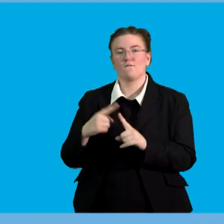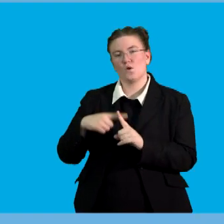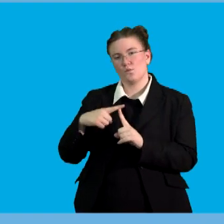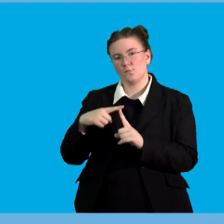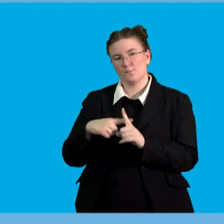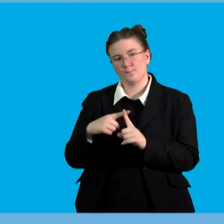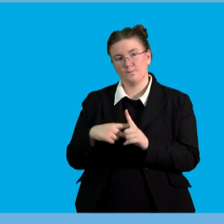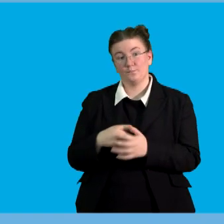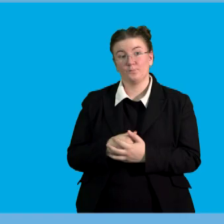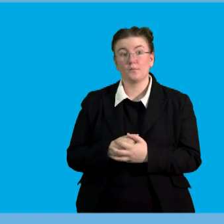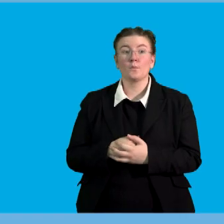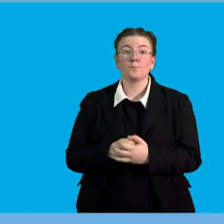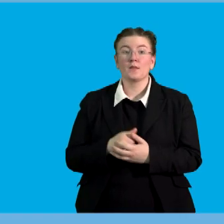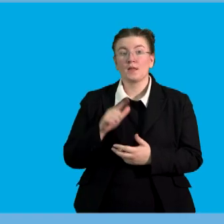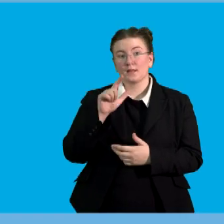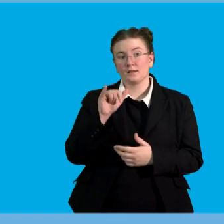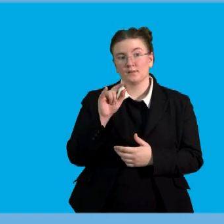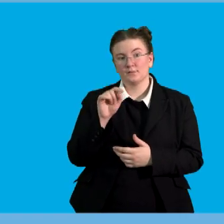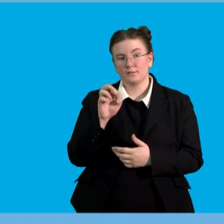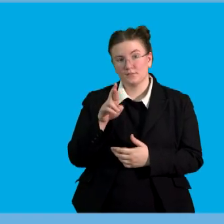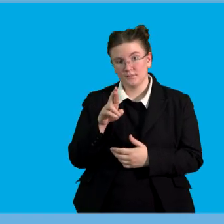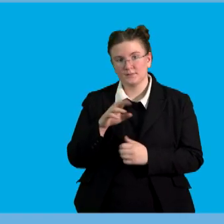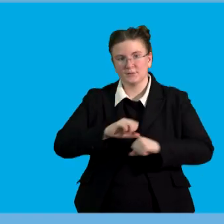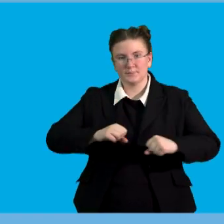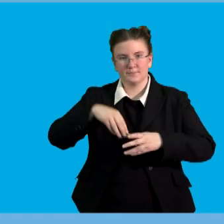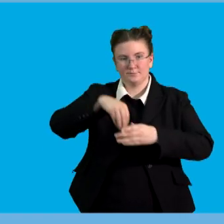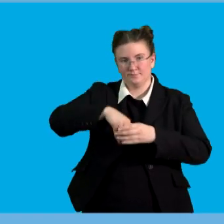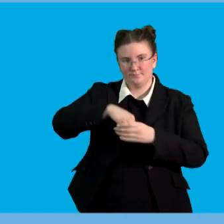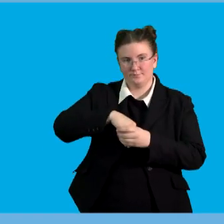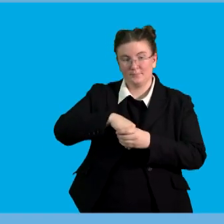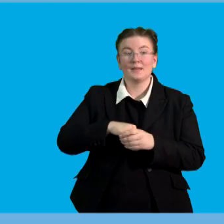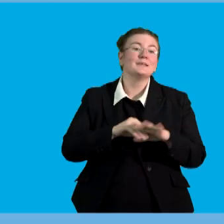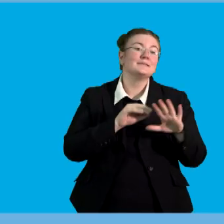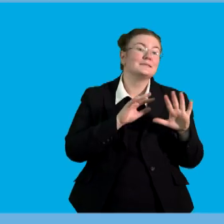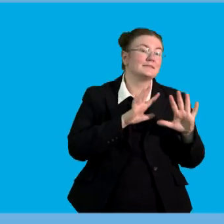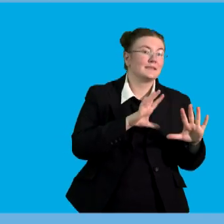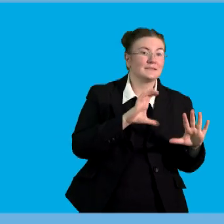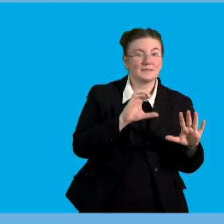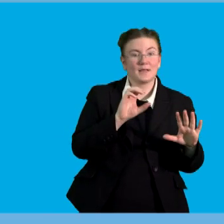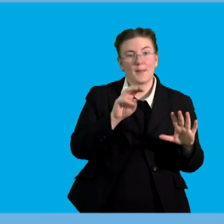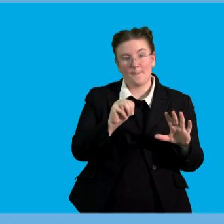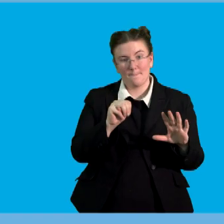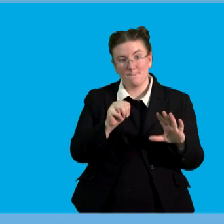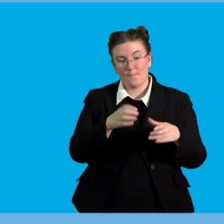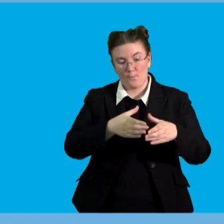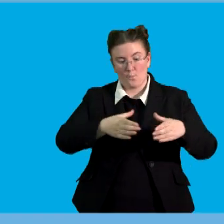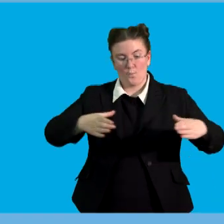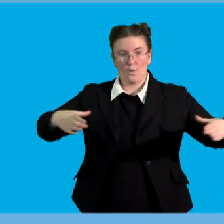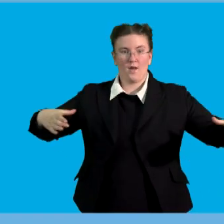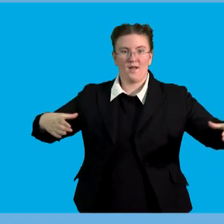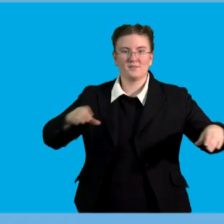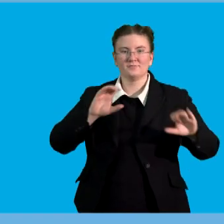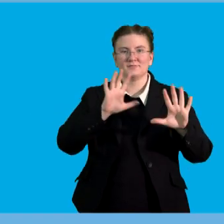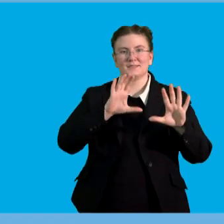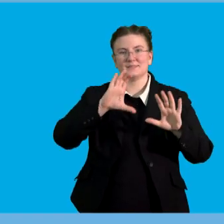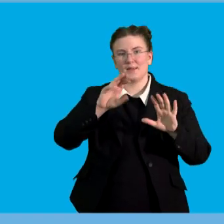is the space inside a cube that is 10 centimeter wide, 10 centimeter long, and 10 centimeters deep. So when you're